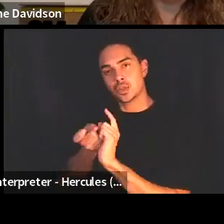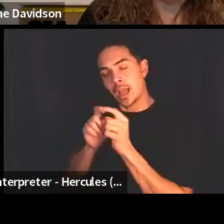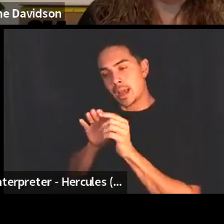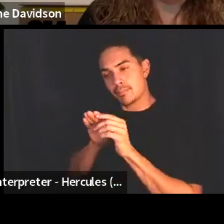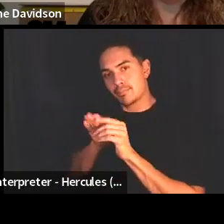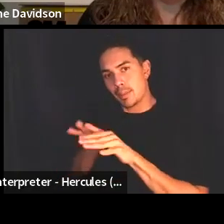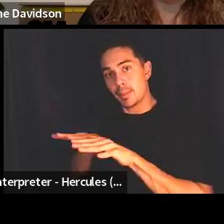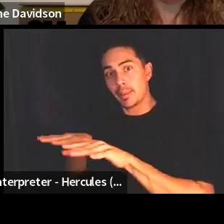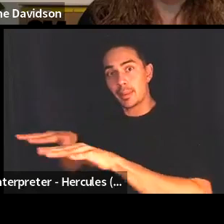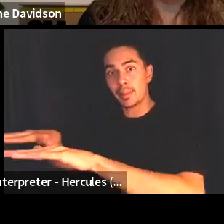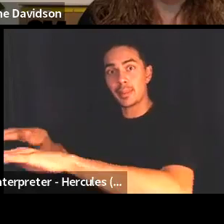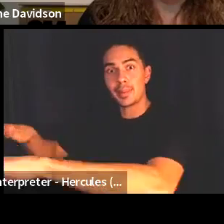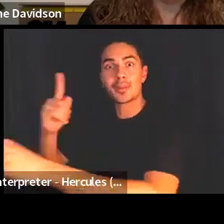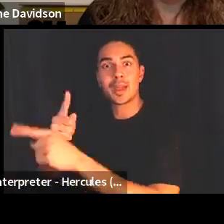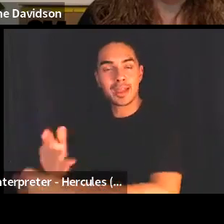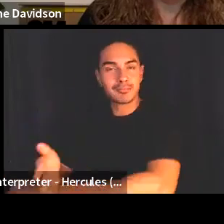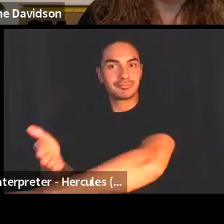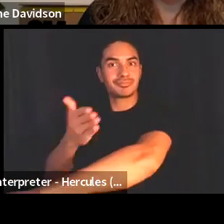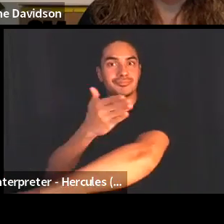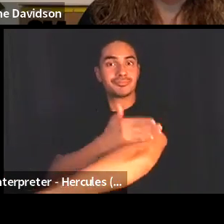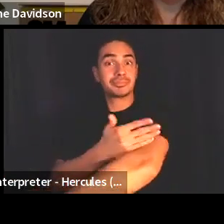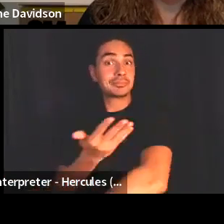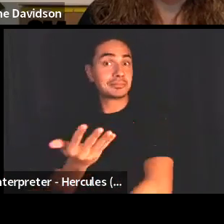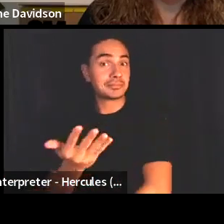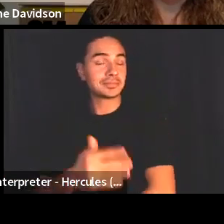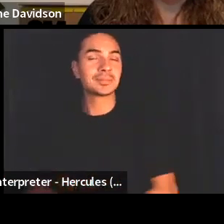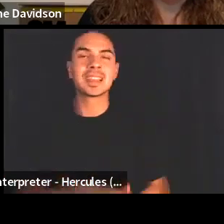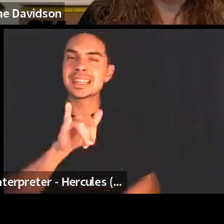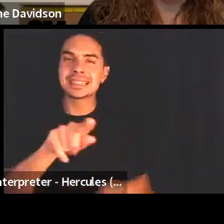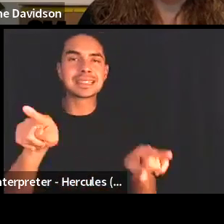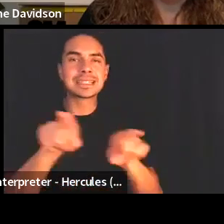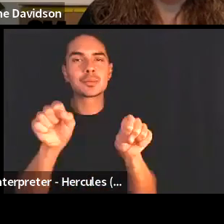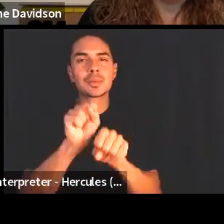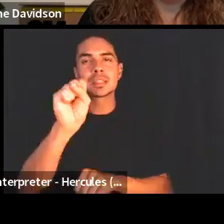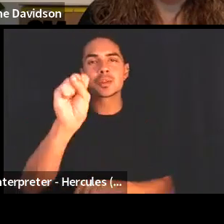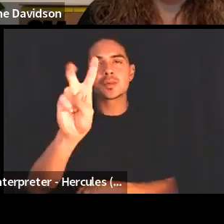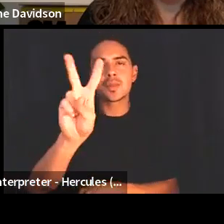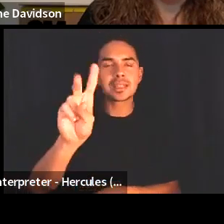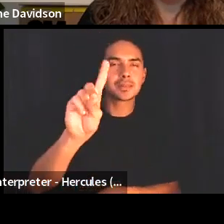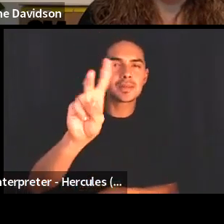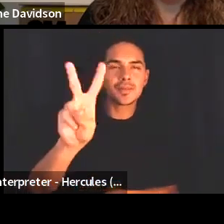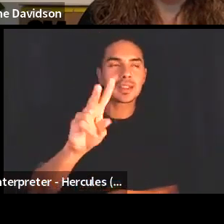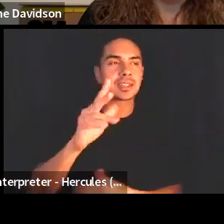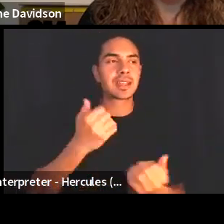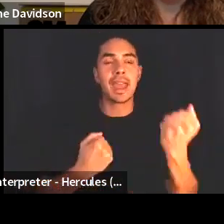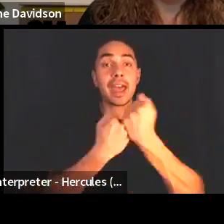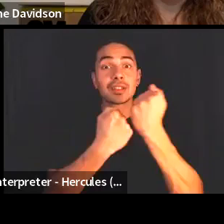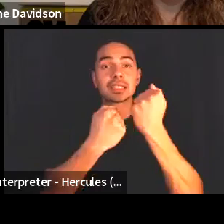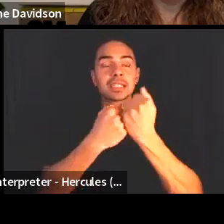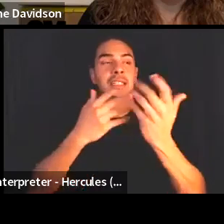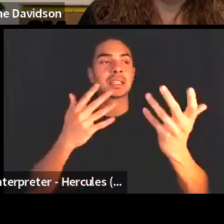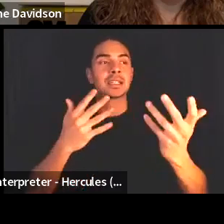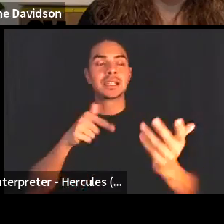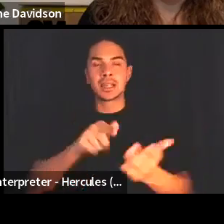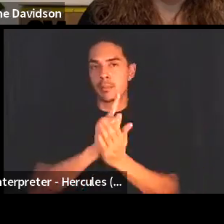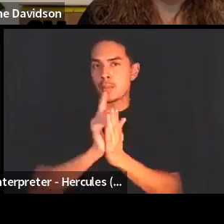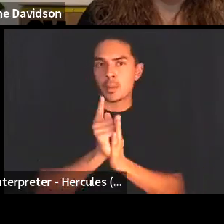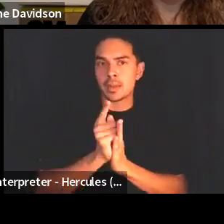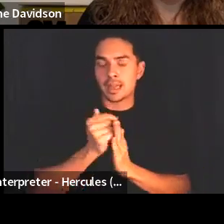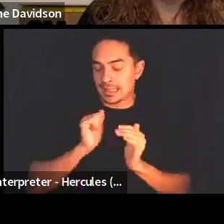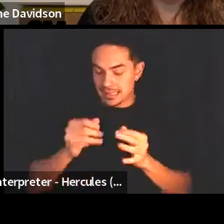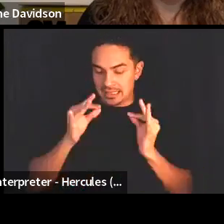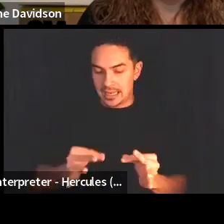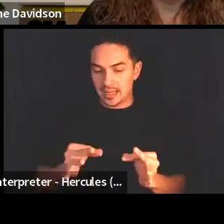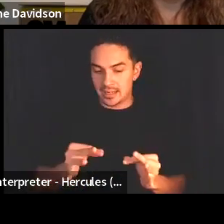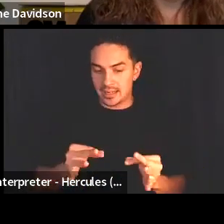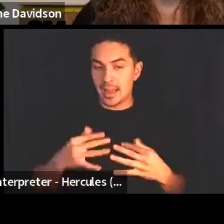neighbors, that we have to have more, love and compassion when we meet these moments where we can decide mad